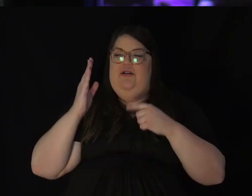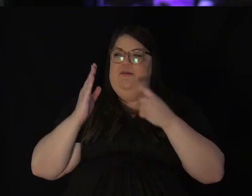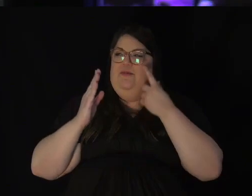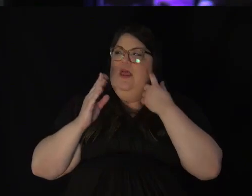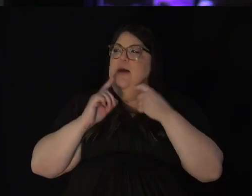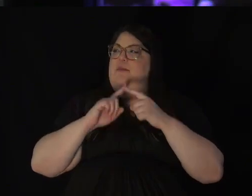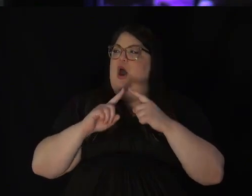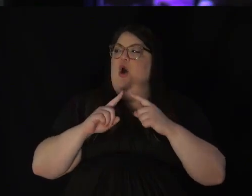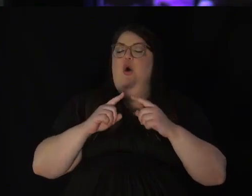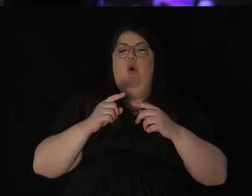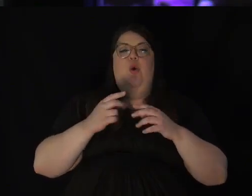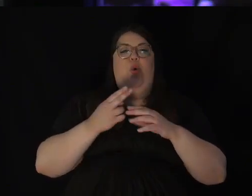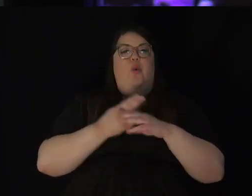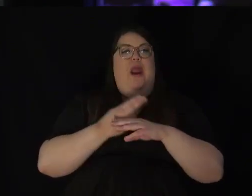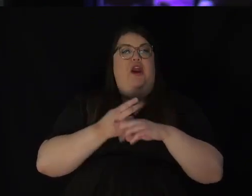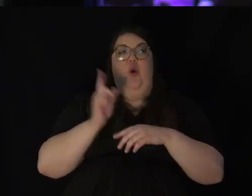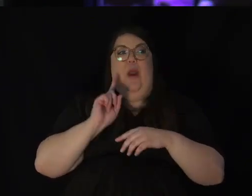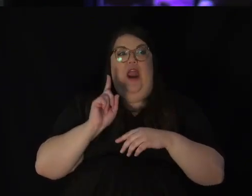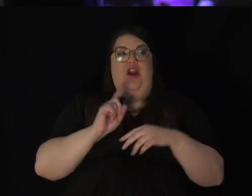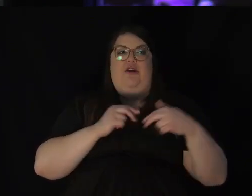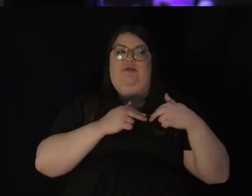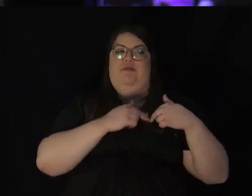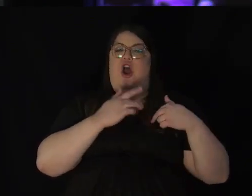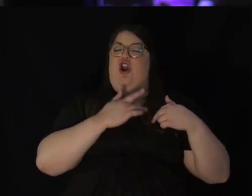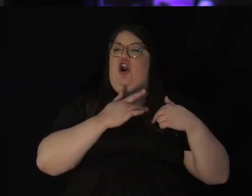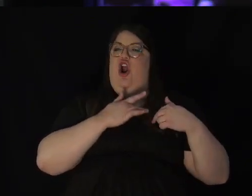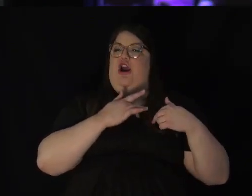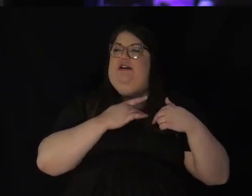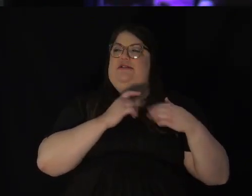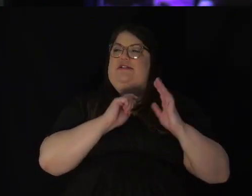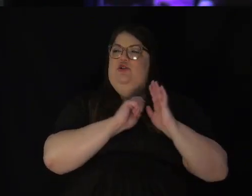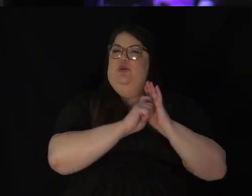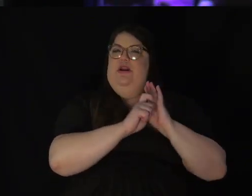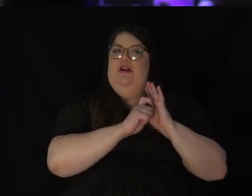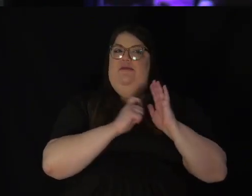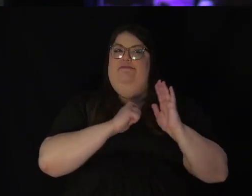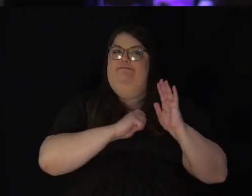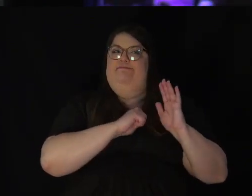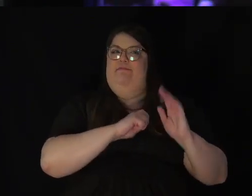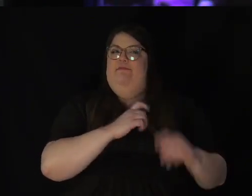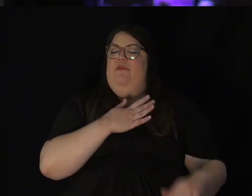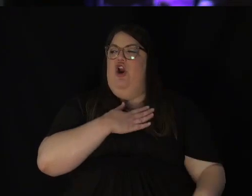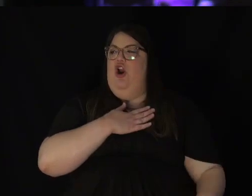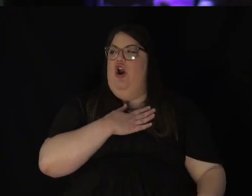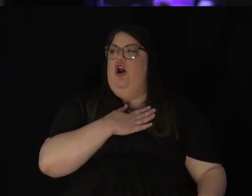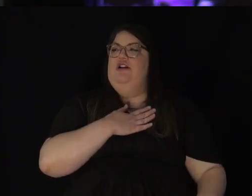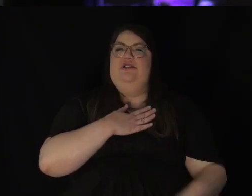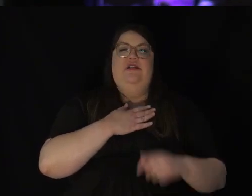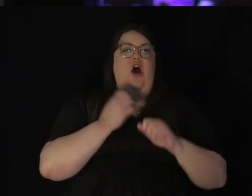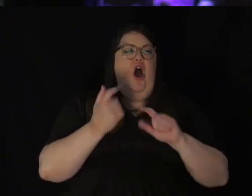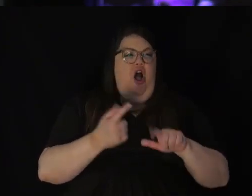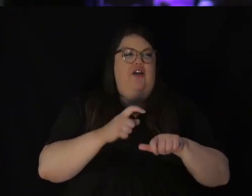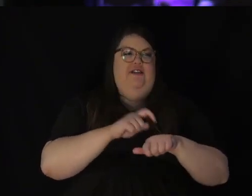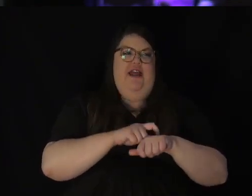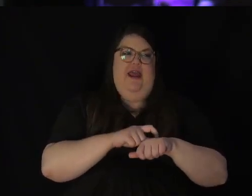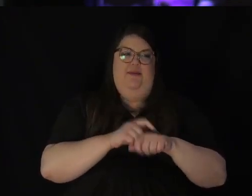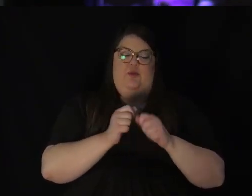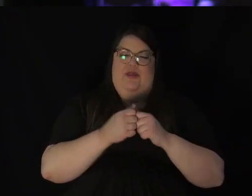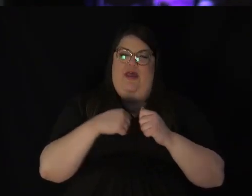We wear it on our hearts so it's with us all the time. His name is with us all the time, and we